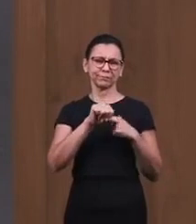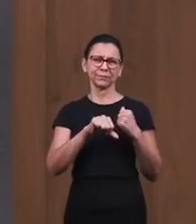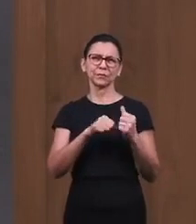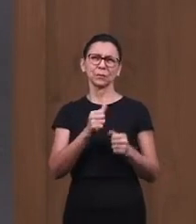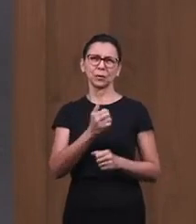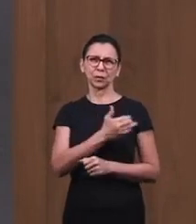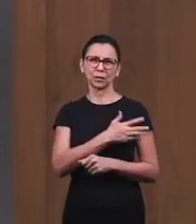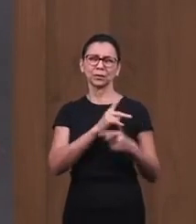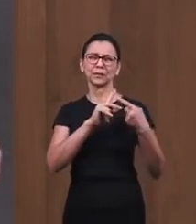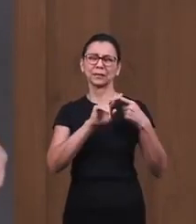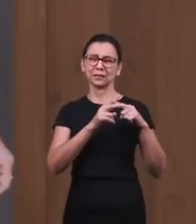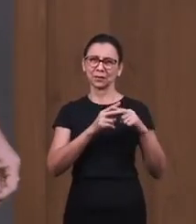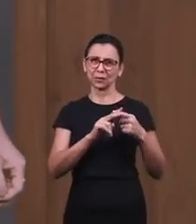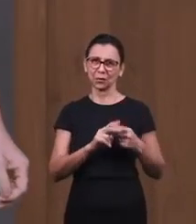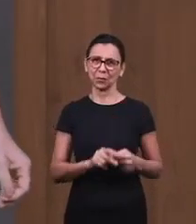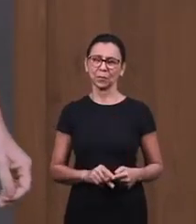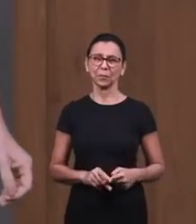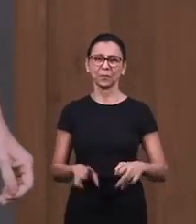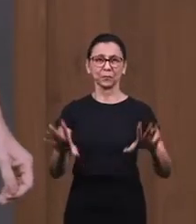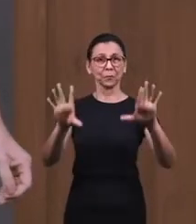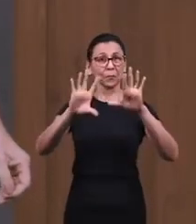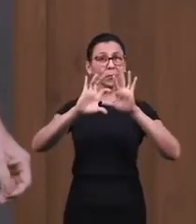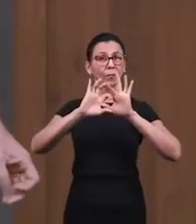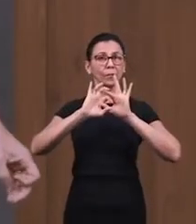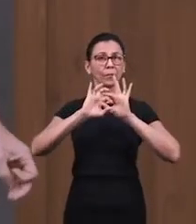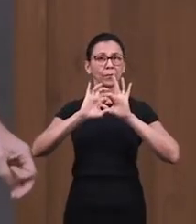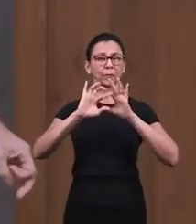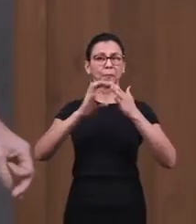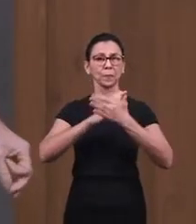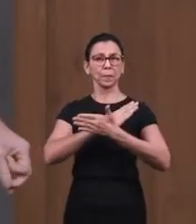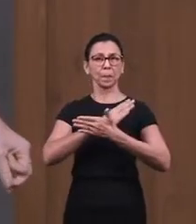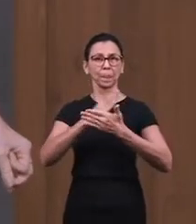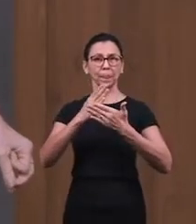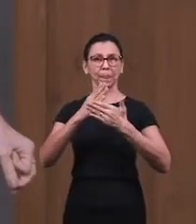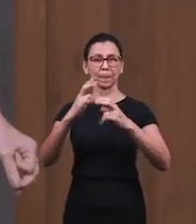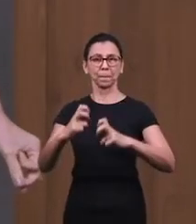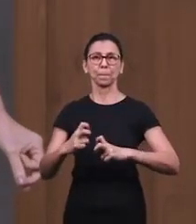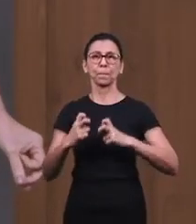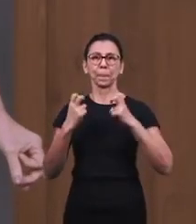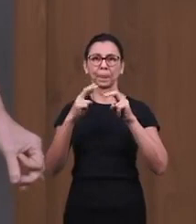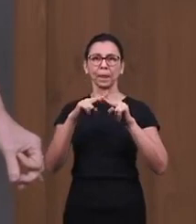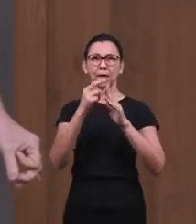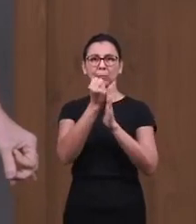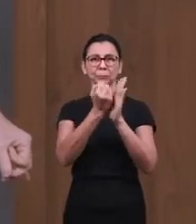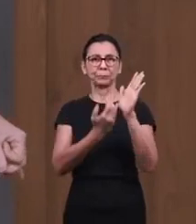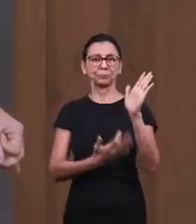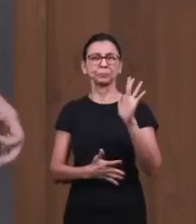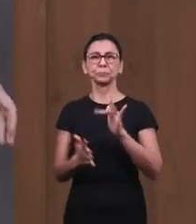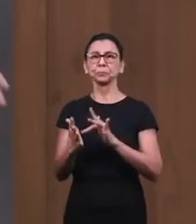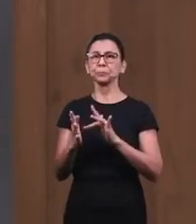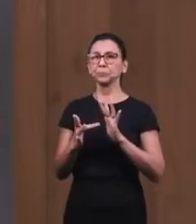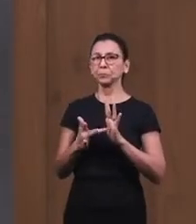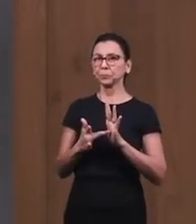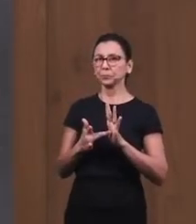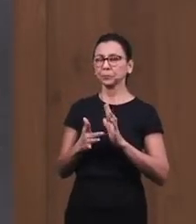eyes so that we can begin our evangelization with the pleading for the blood of Jesus.